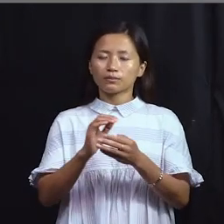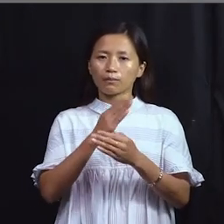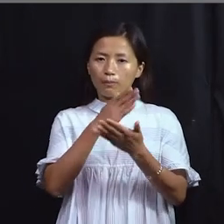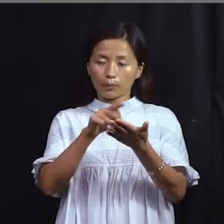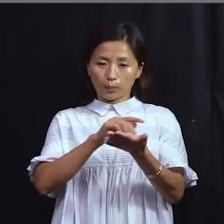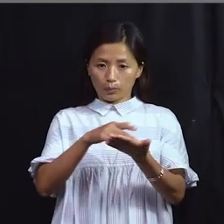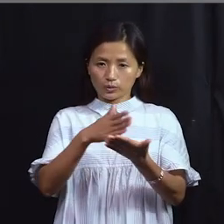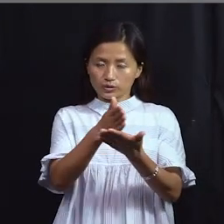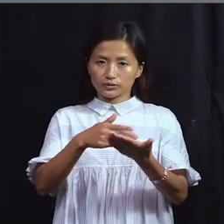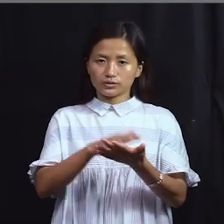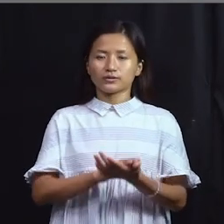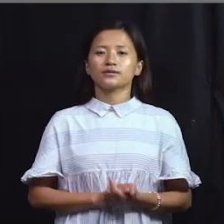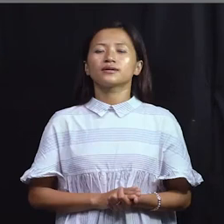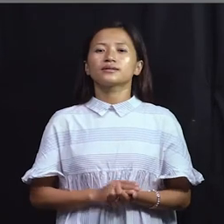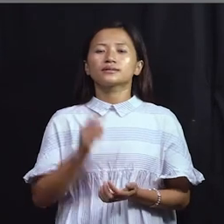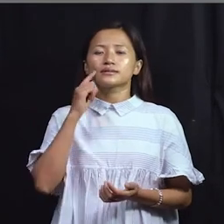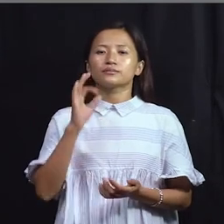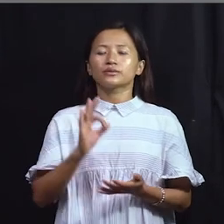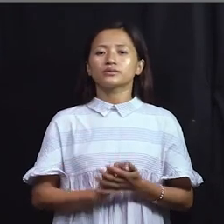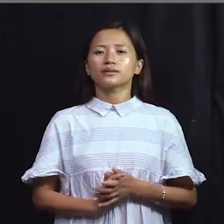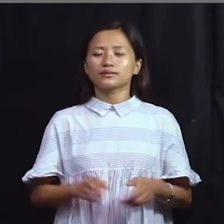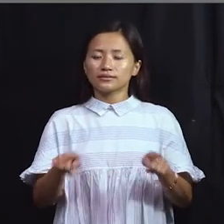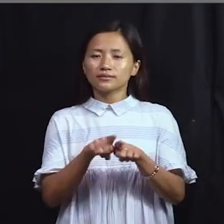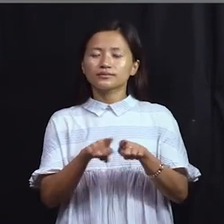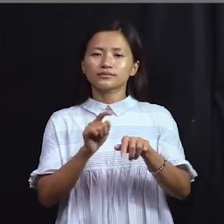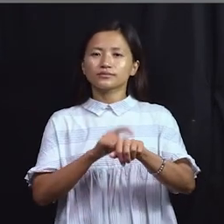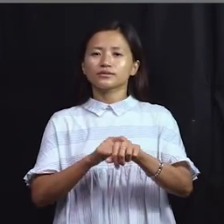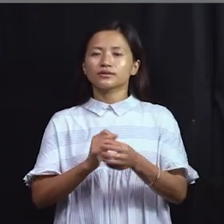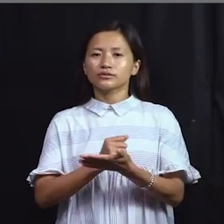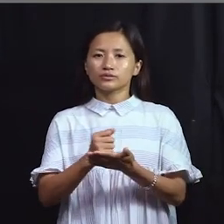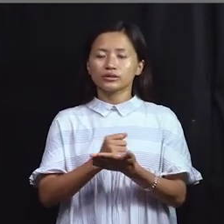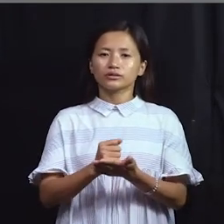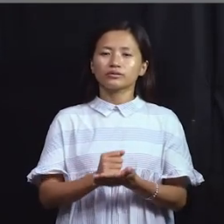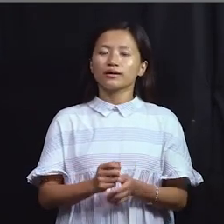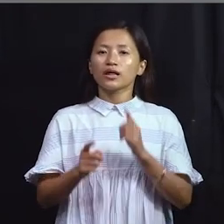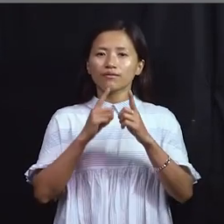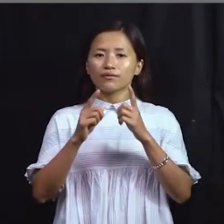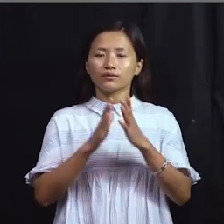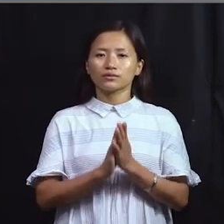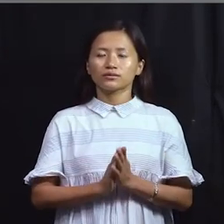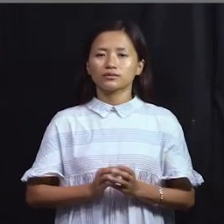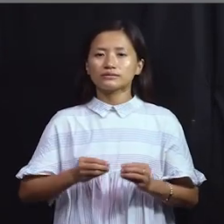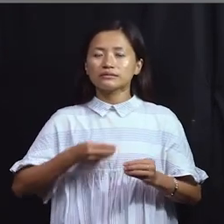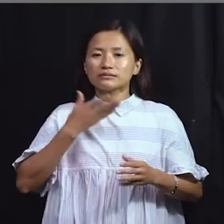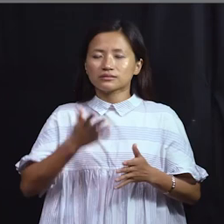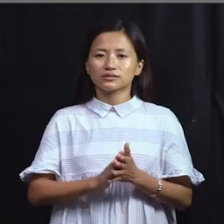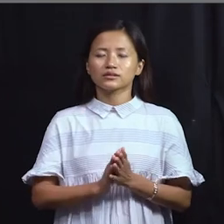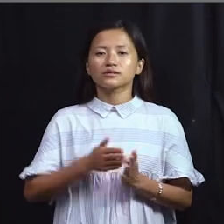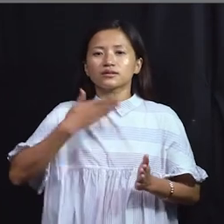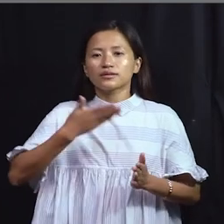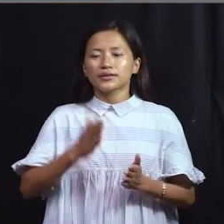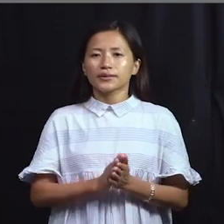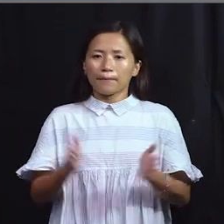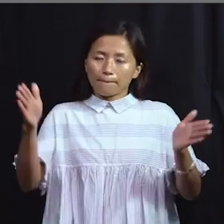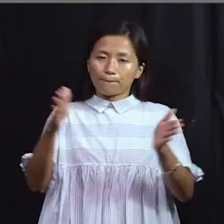I think is important. And at the same time, we will try to explain in brief, as much as